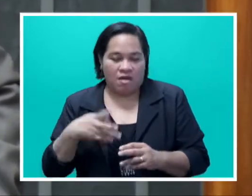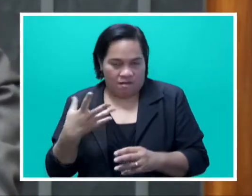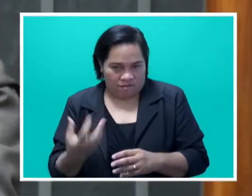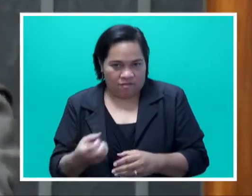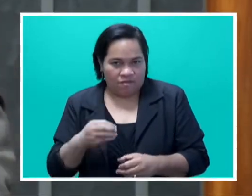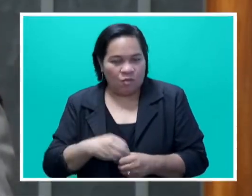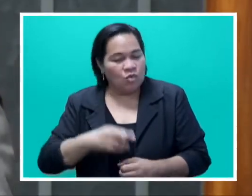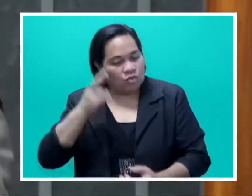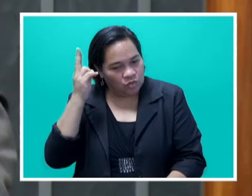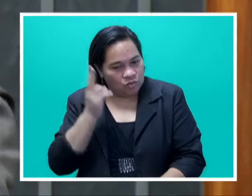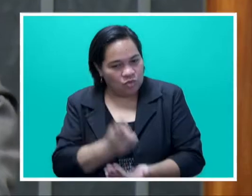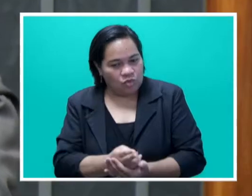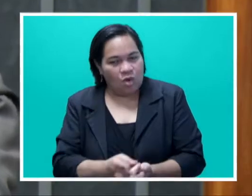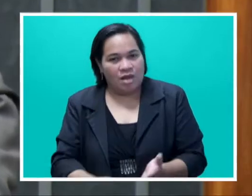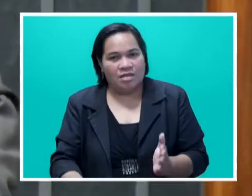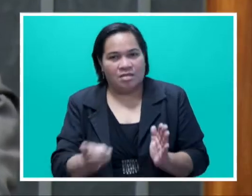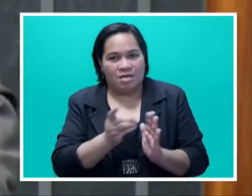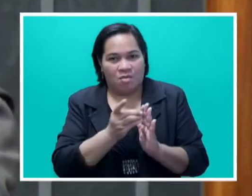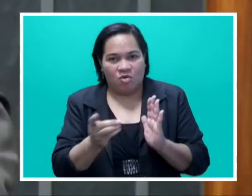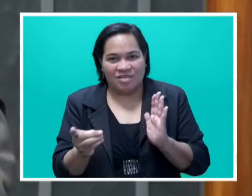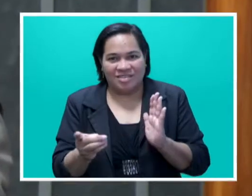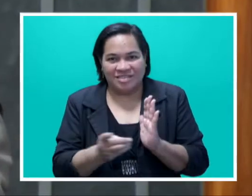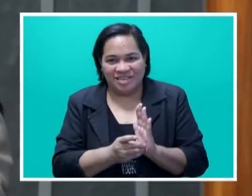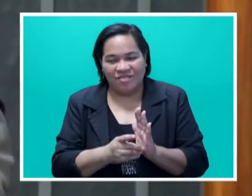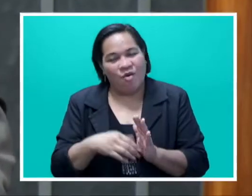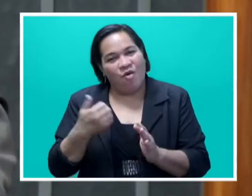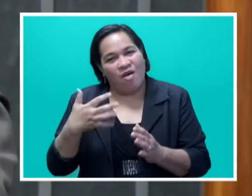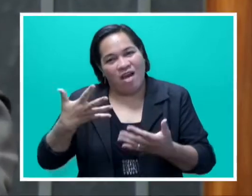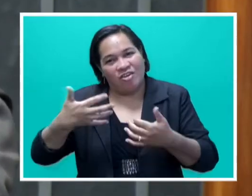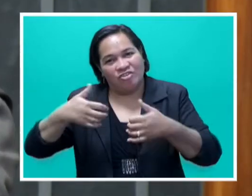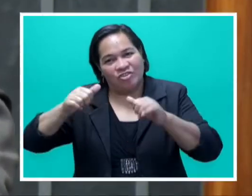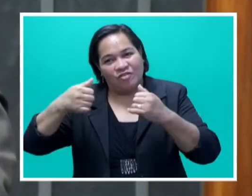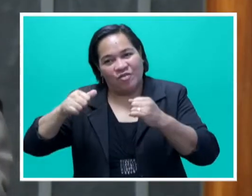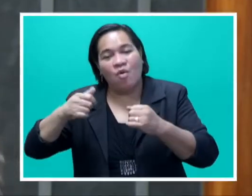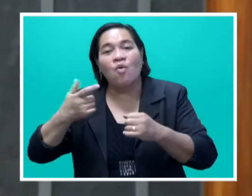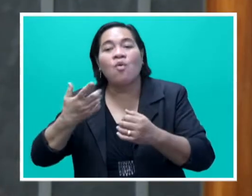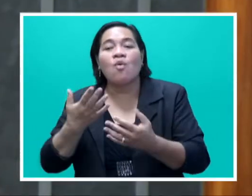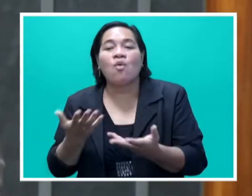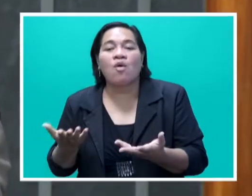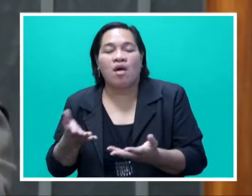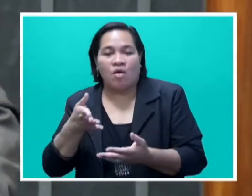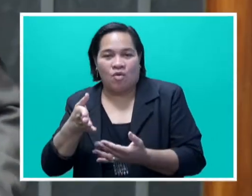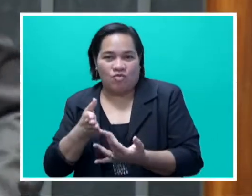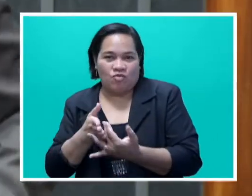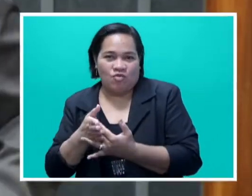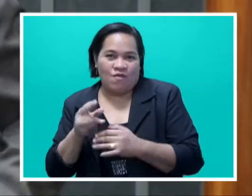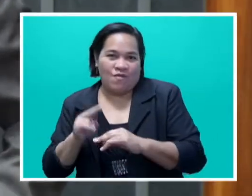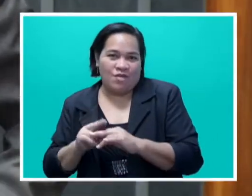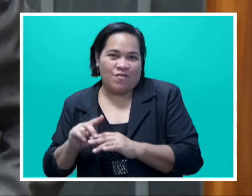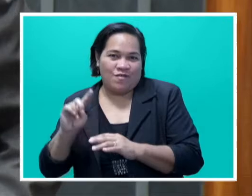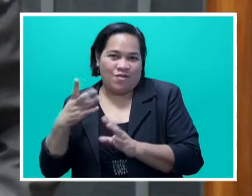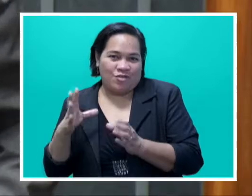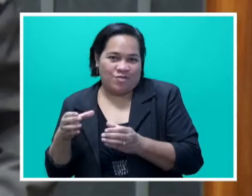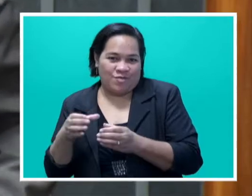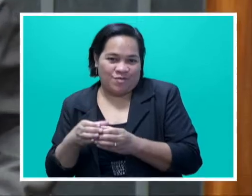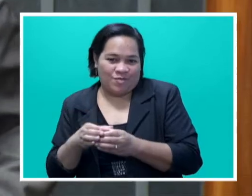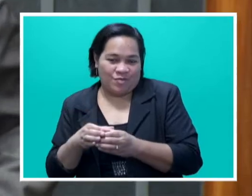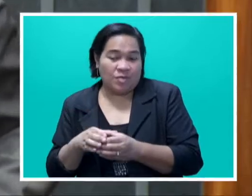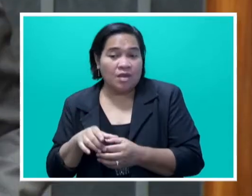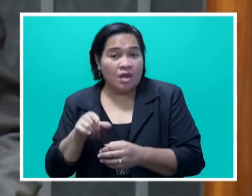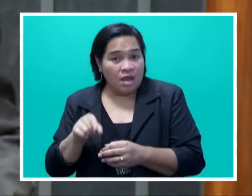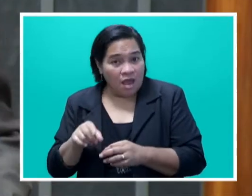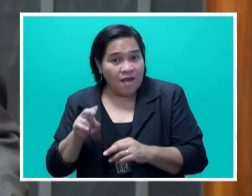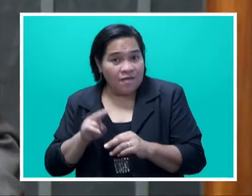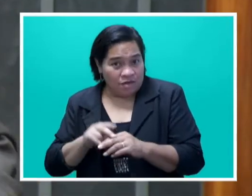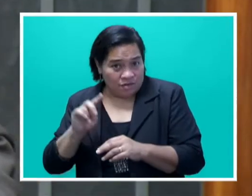Genuine democracy has only been achieved under the Fiji Affairs Party, Mr. Speaker said, and is genuine concern and